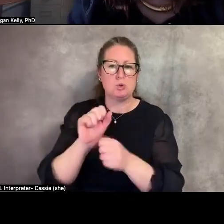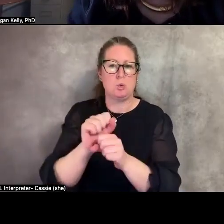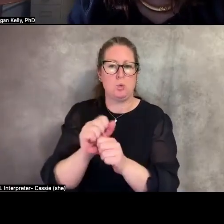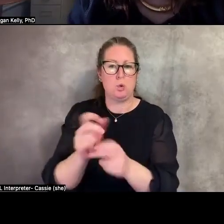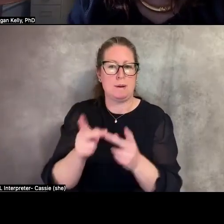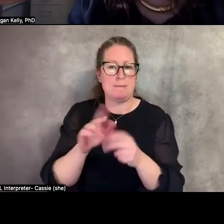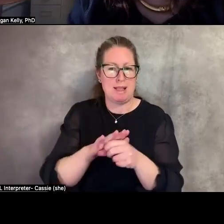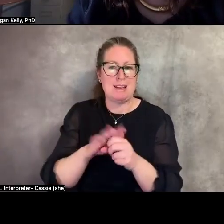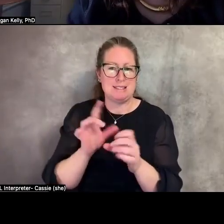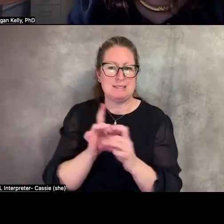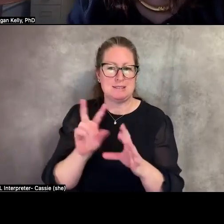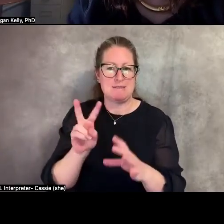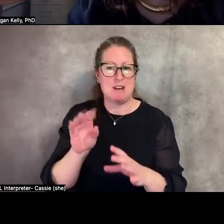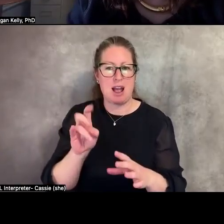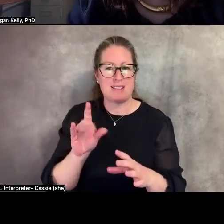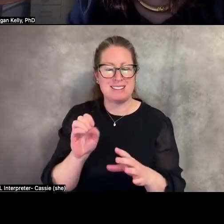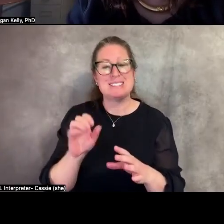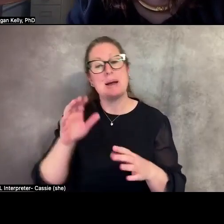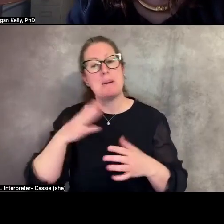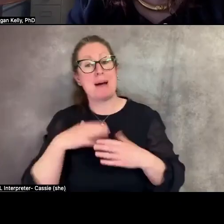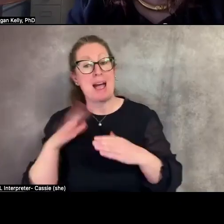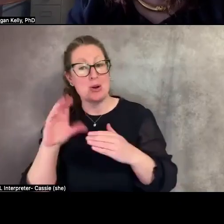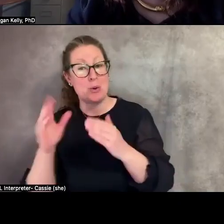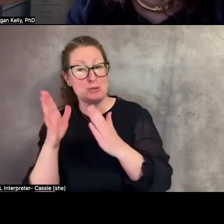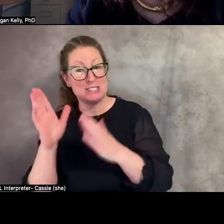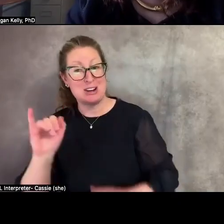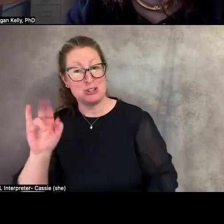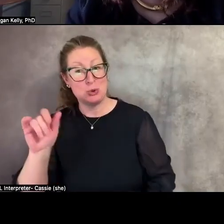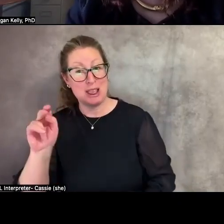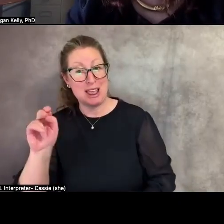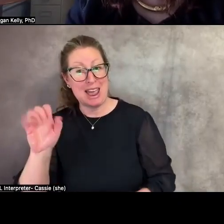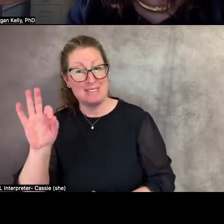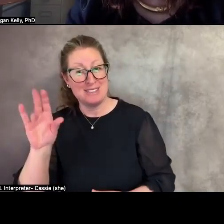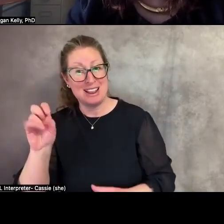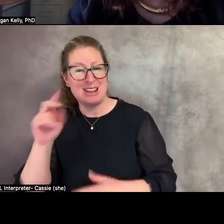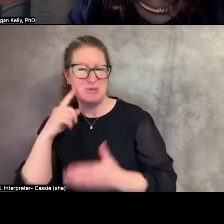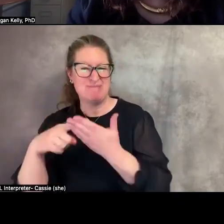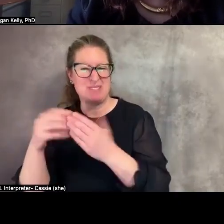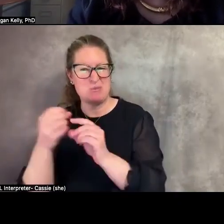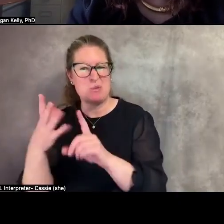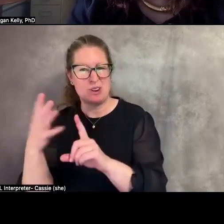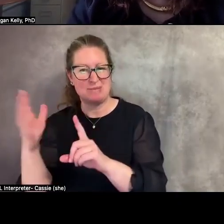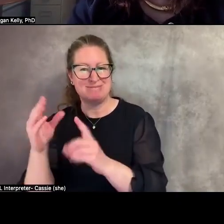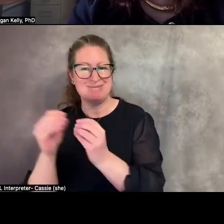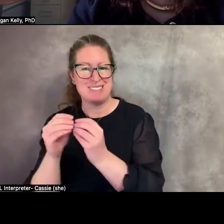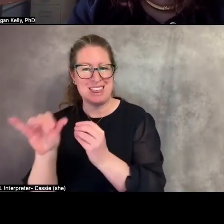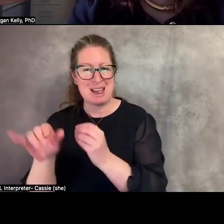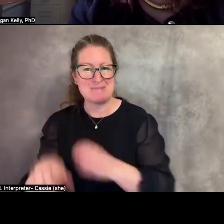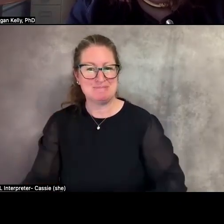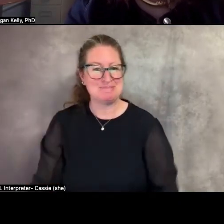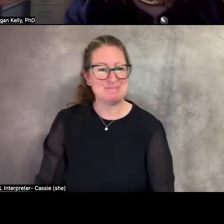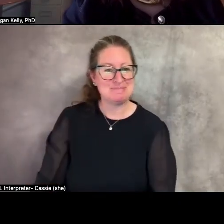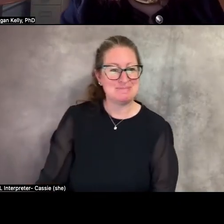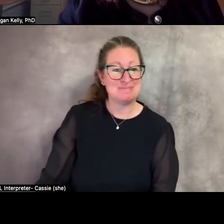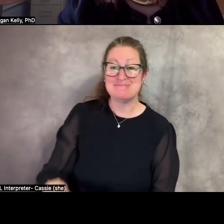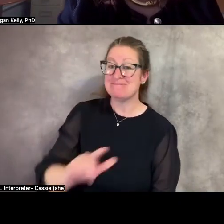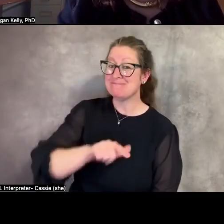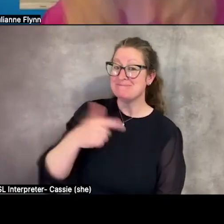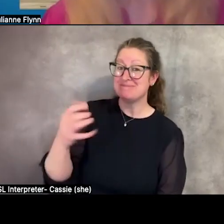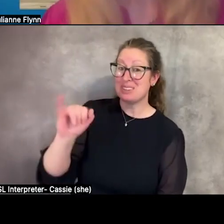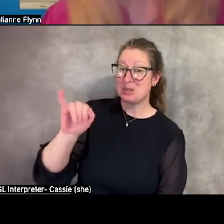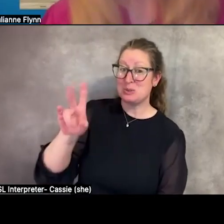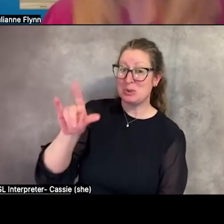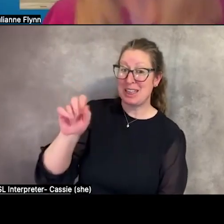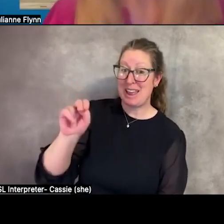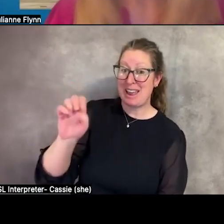my co-presenter, Julianne Flynn, today. All right, so I'll turn it over to Julianne. Thank you,